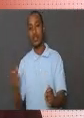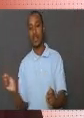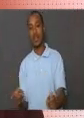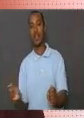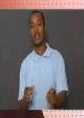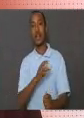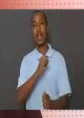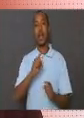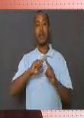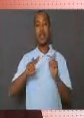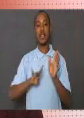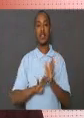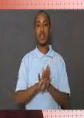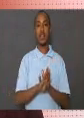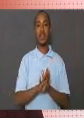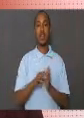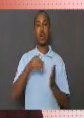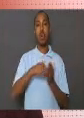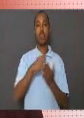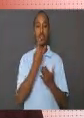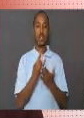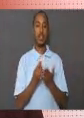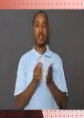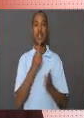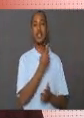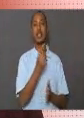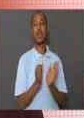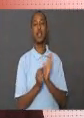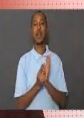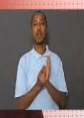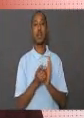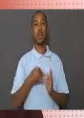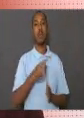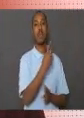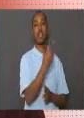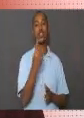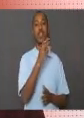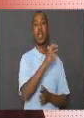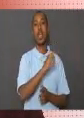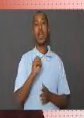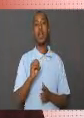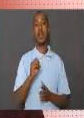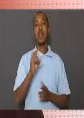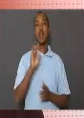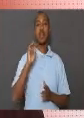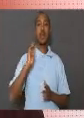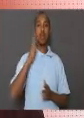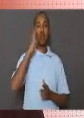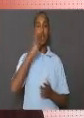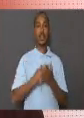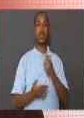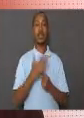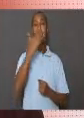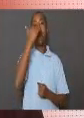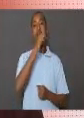pesticide. We will also list some examples of each, and we will discuss why